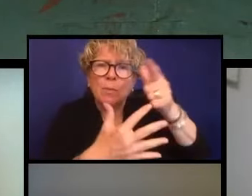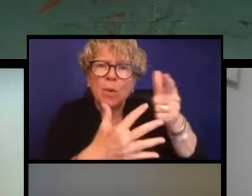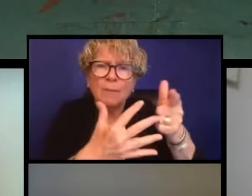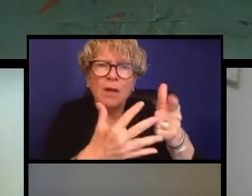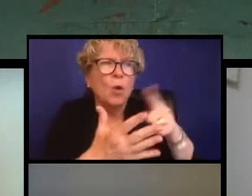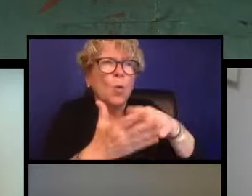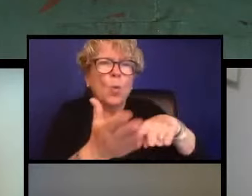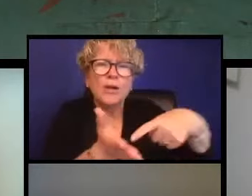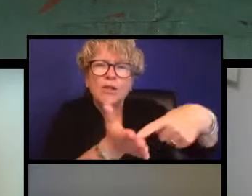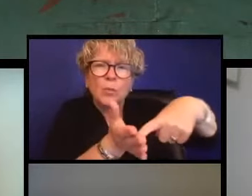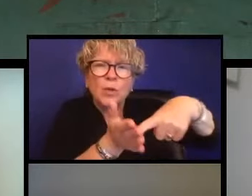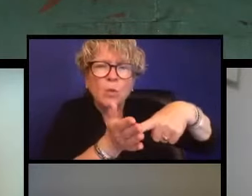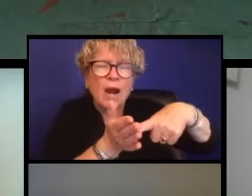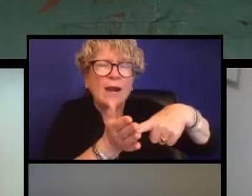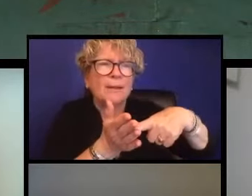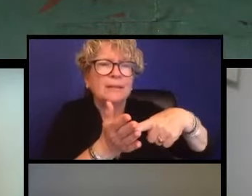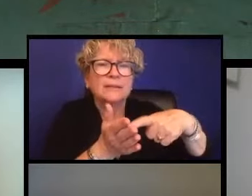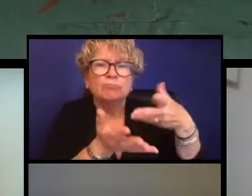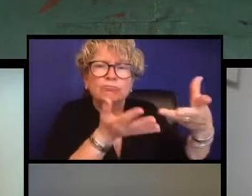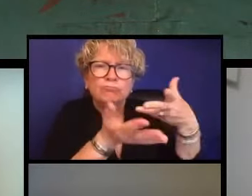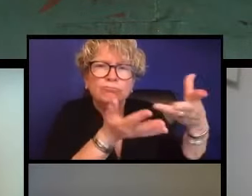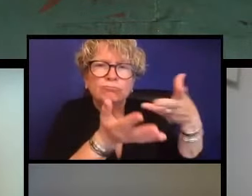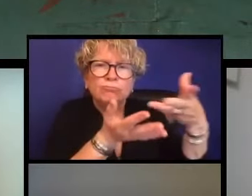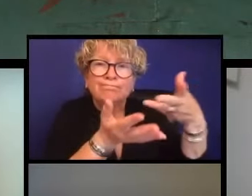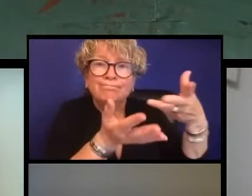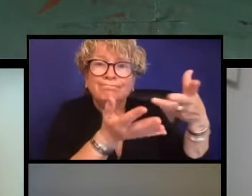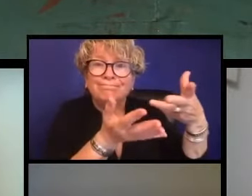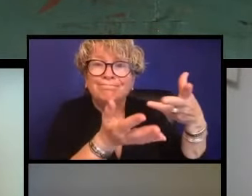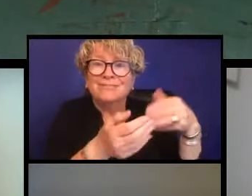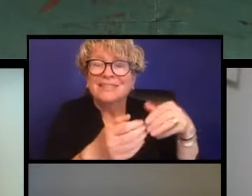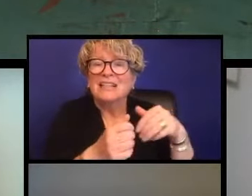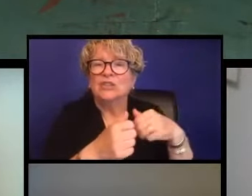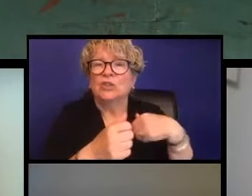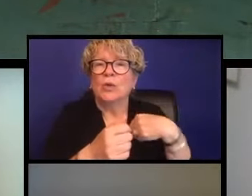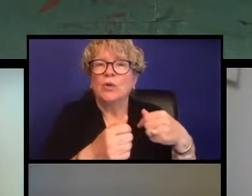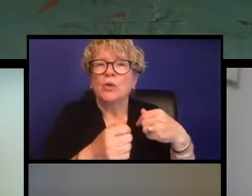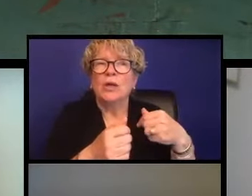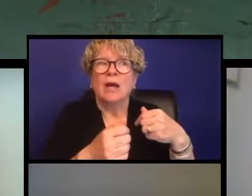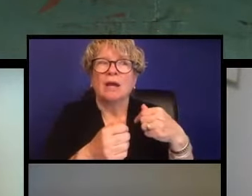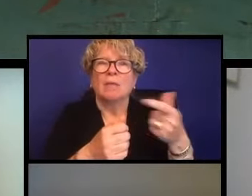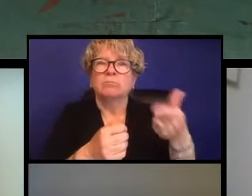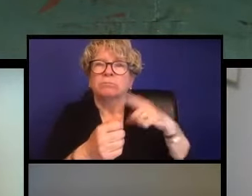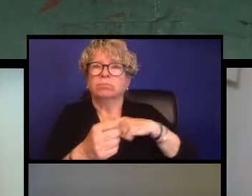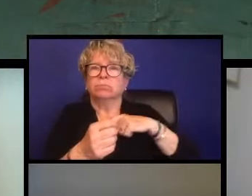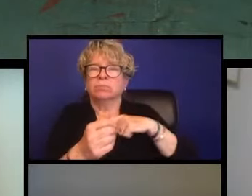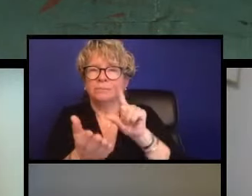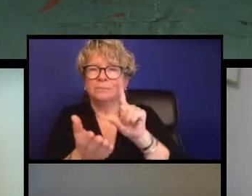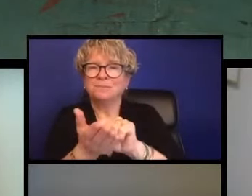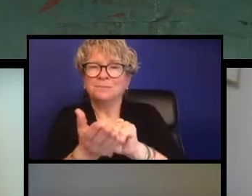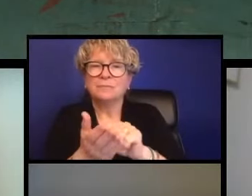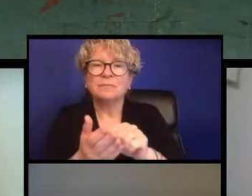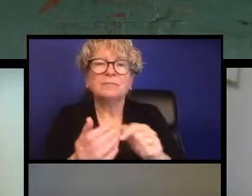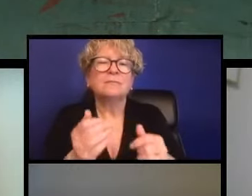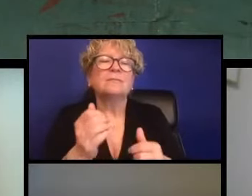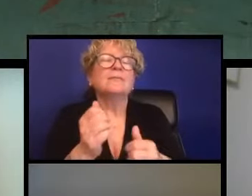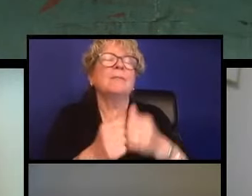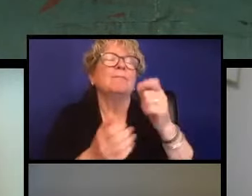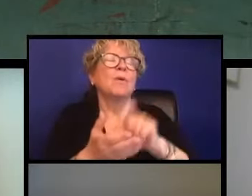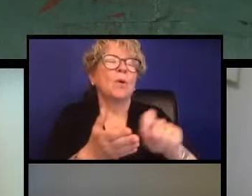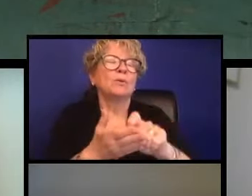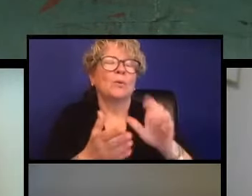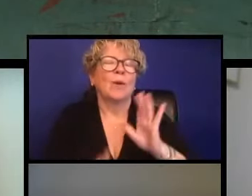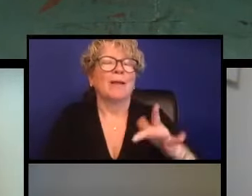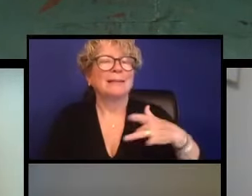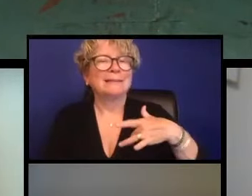requirements are needed to get into that particular publication. Most writers are chatty. We are more than happy to